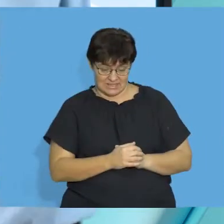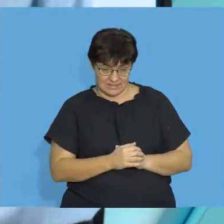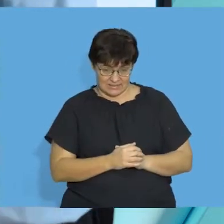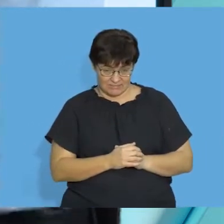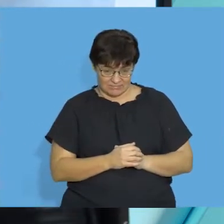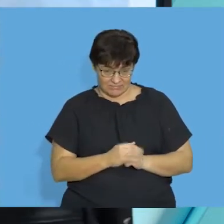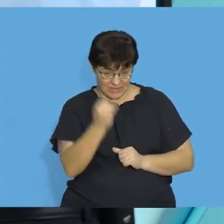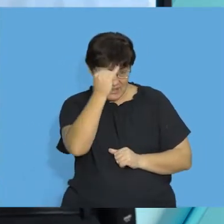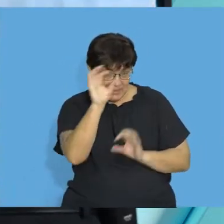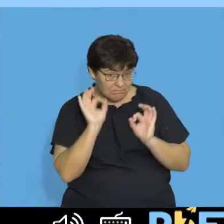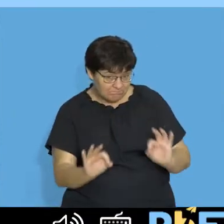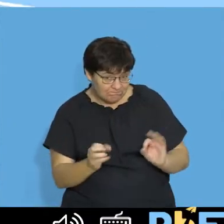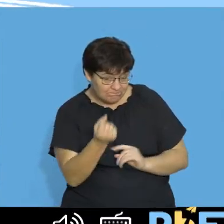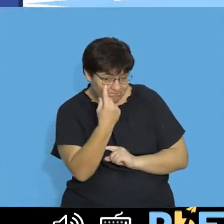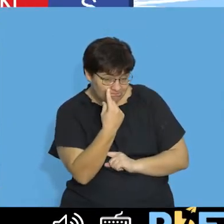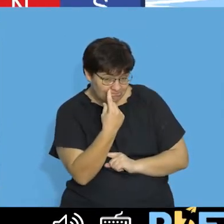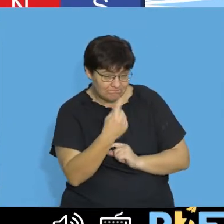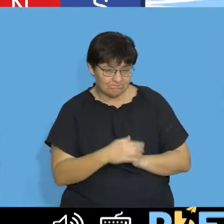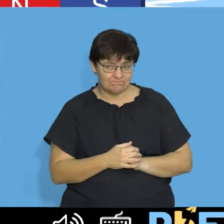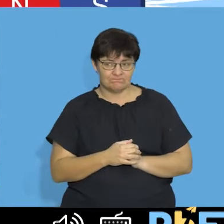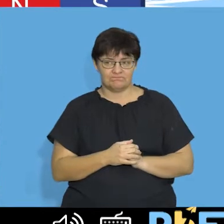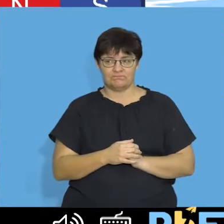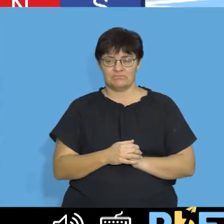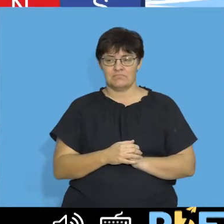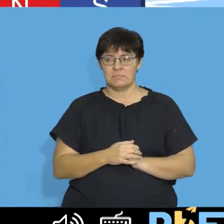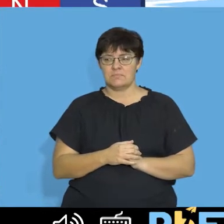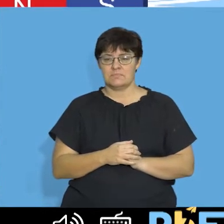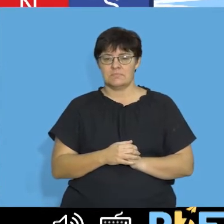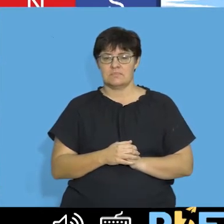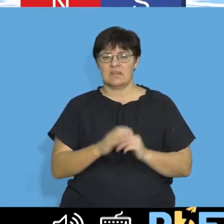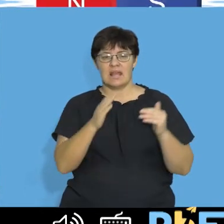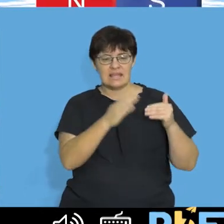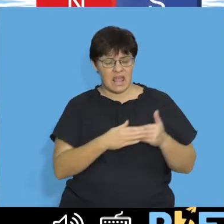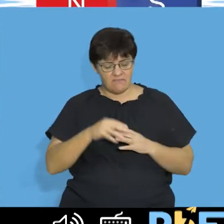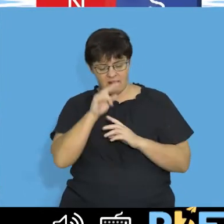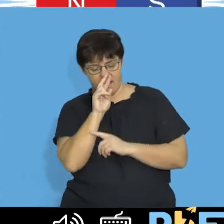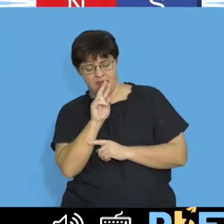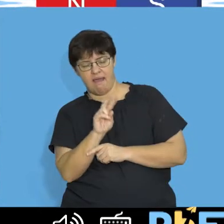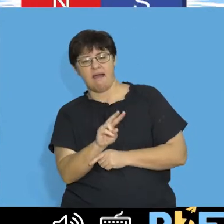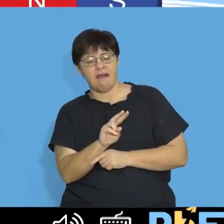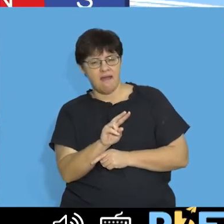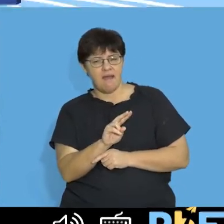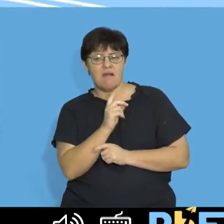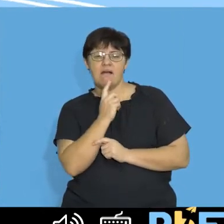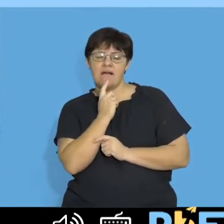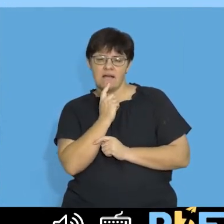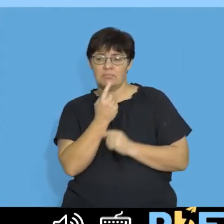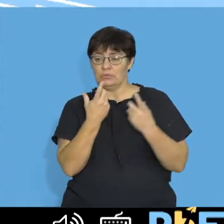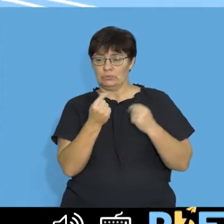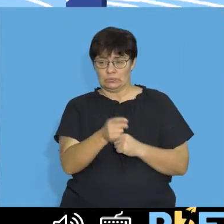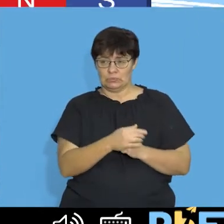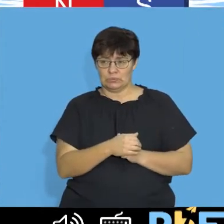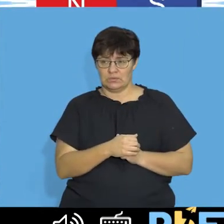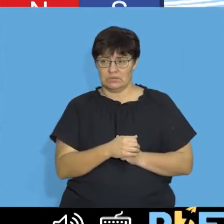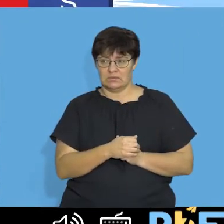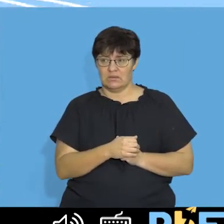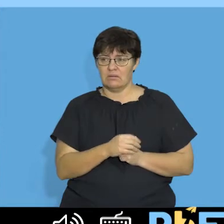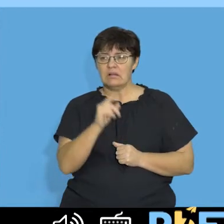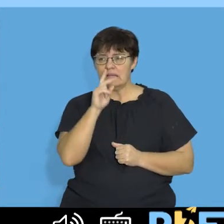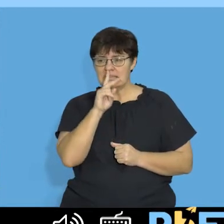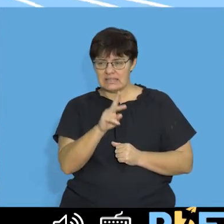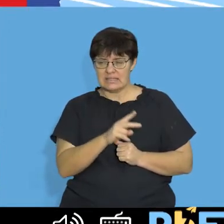that idea. So if you take a careful look, and you look carefully here, if I do this, you'll